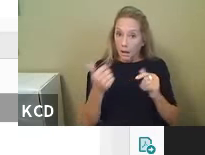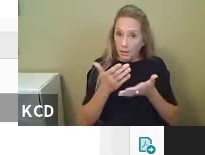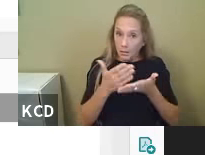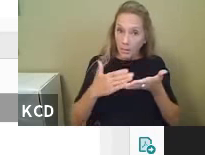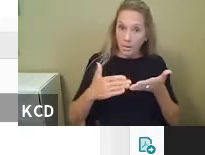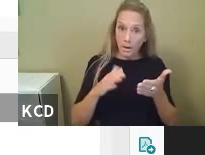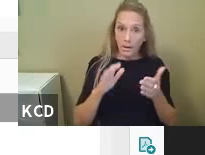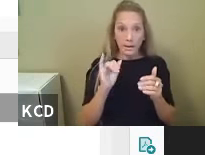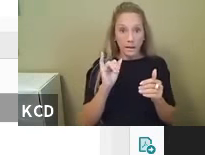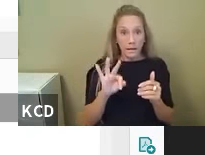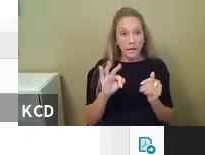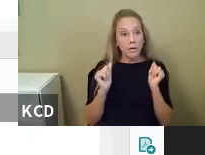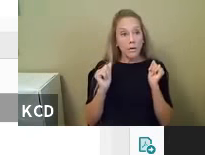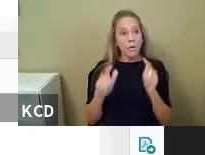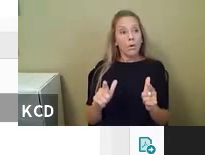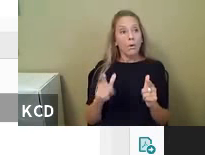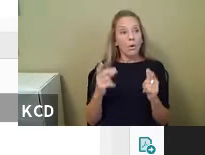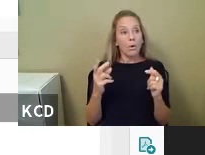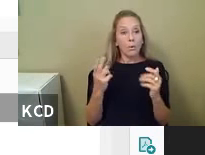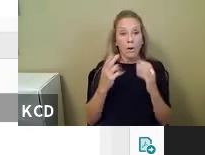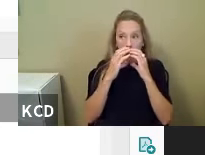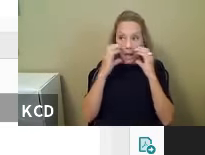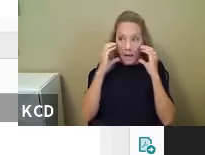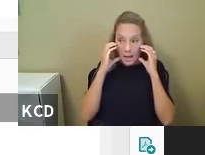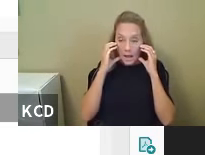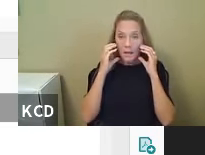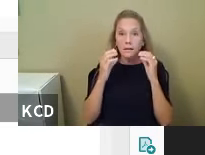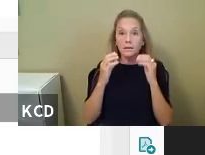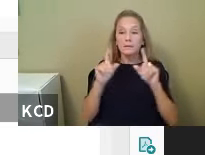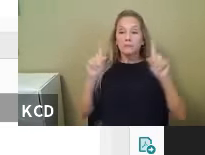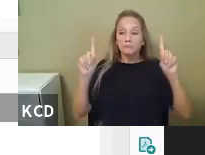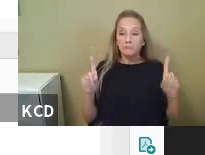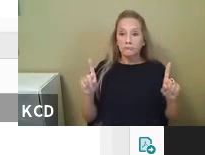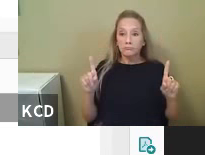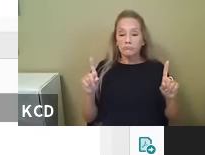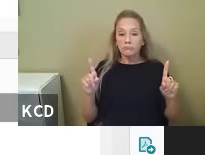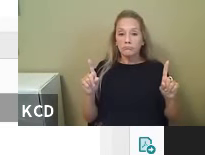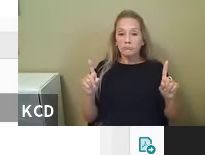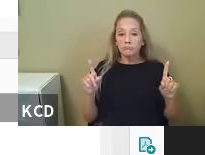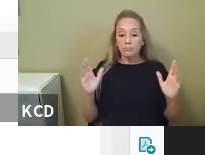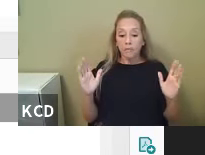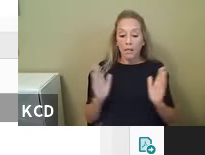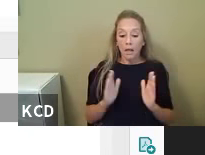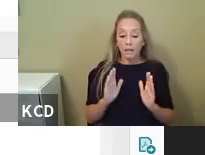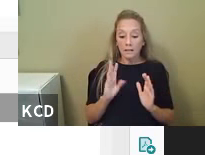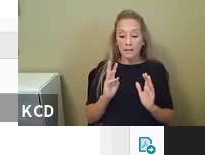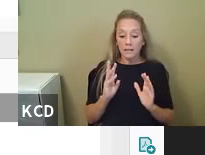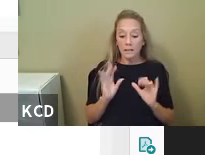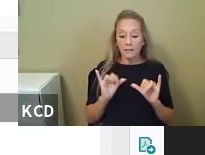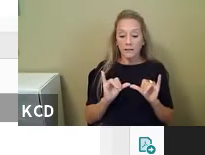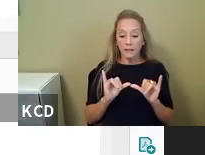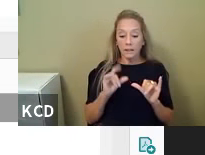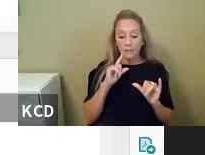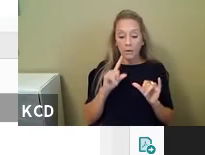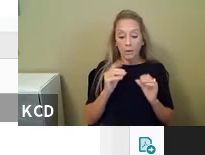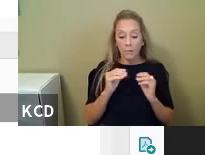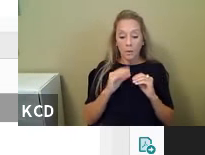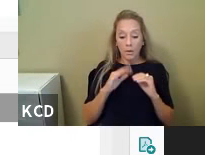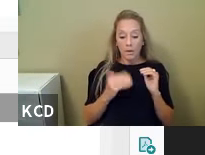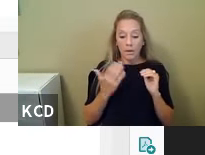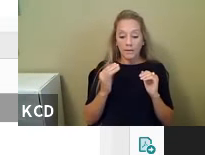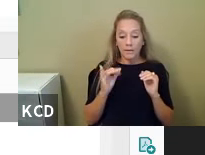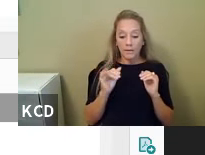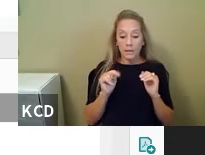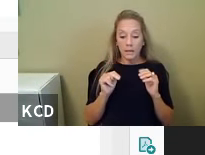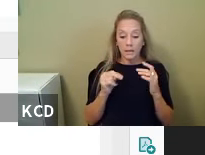even if everybody's in a mask, if they're less than 6 feet apart for more than 15 minutes, the Tennessee Department of Health still considers